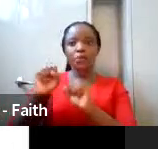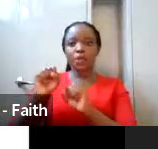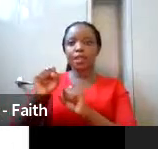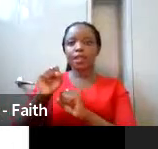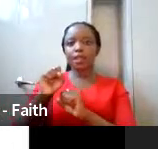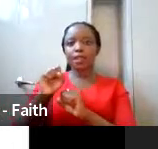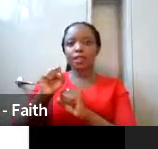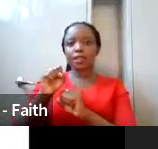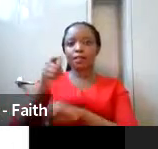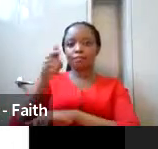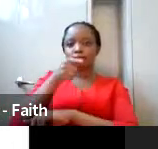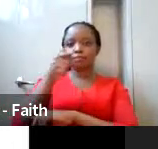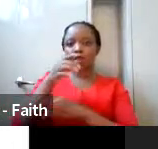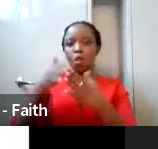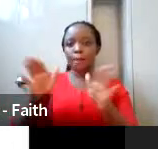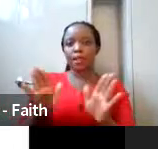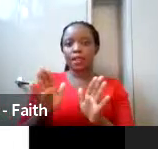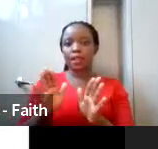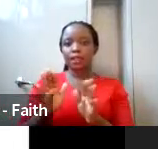please.